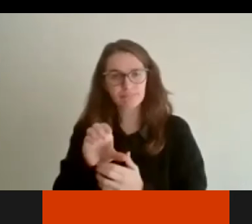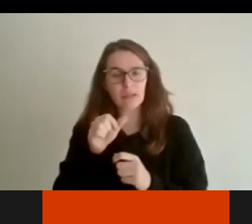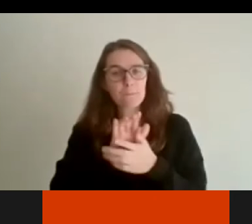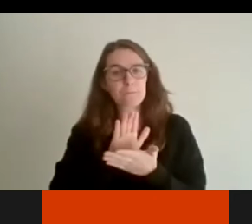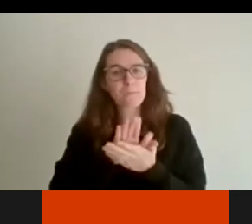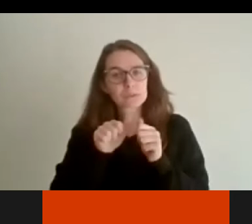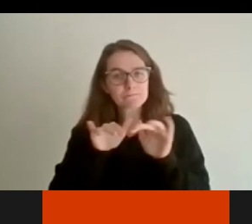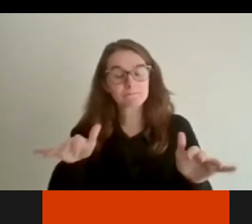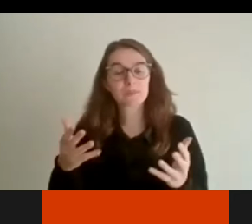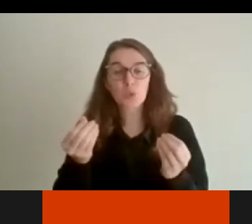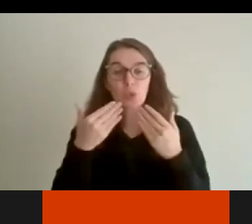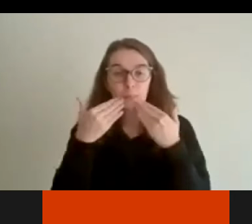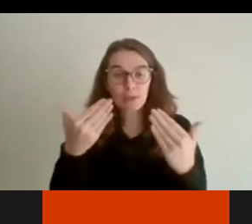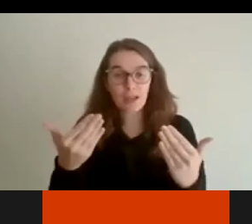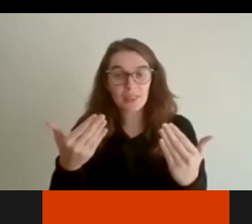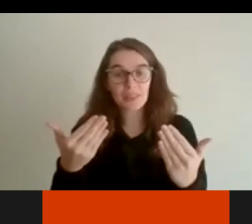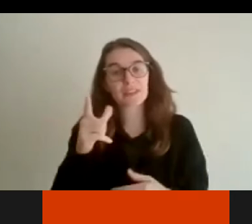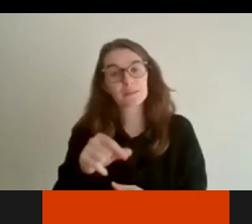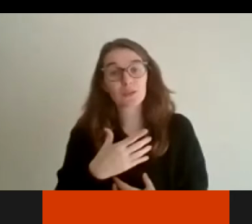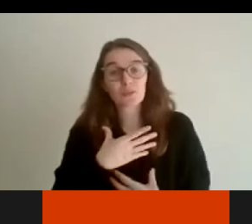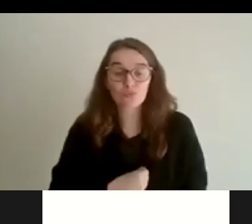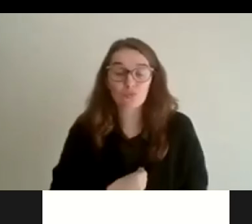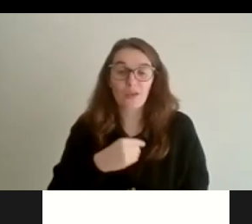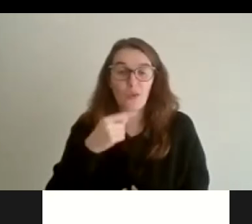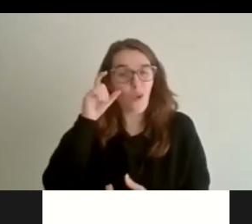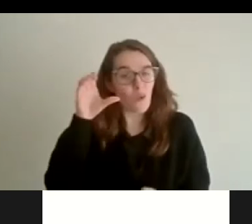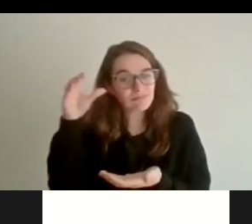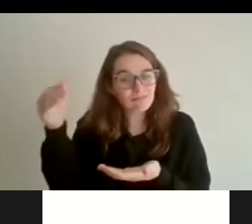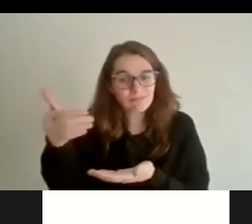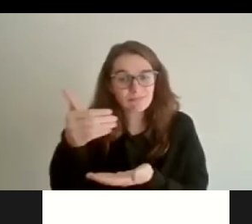much. And also we would love to know your opinions. So when you sign off from